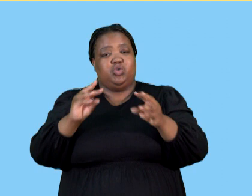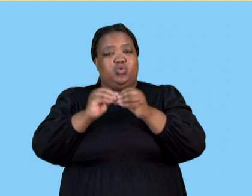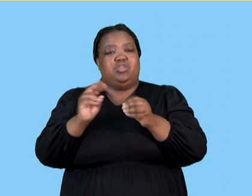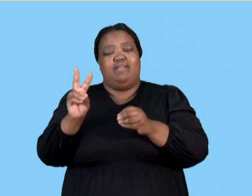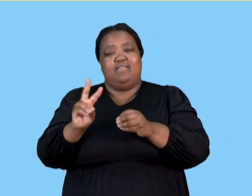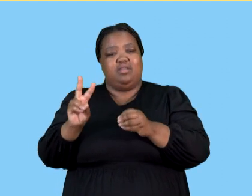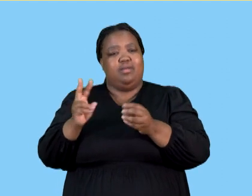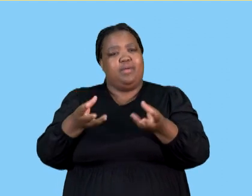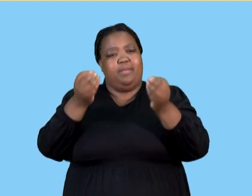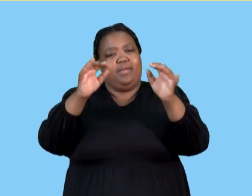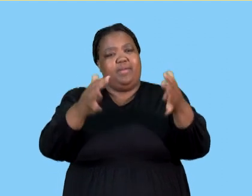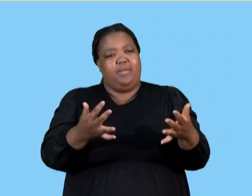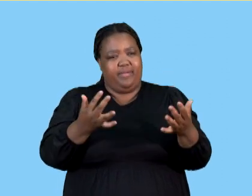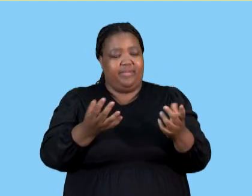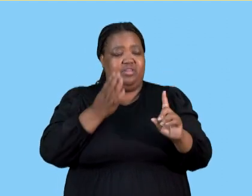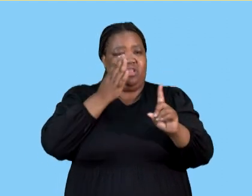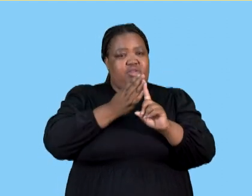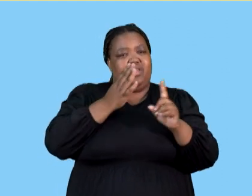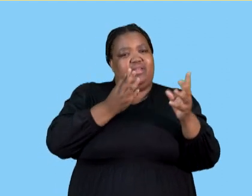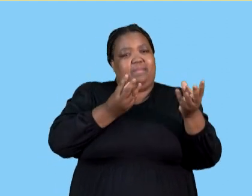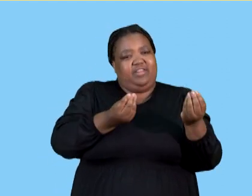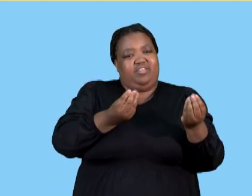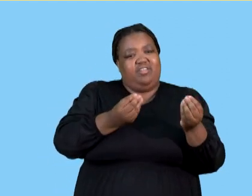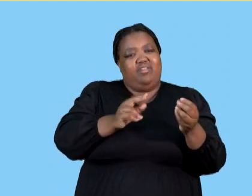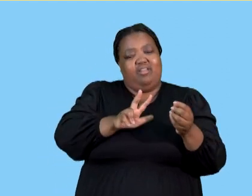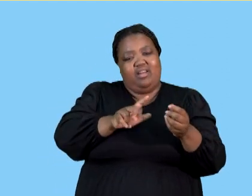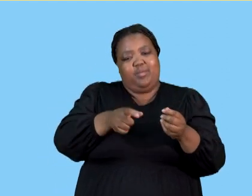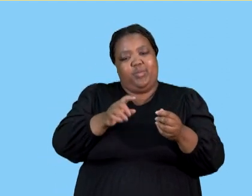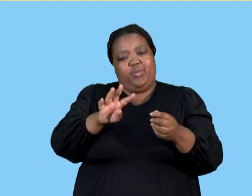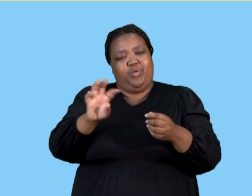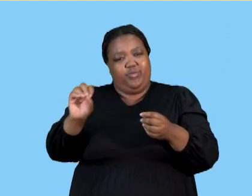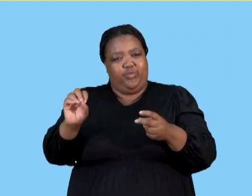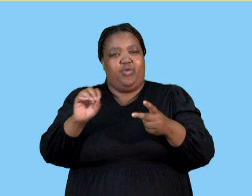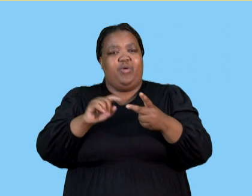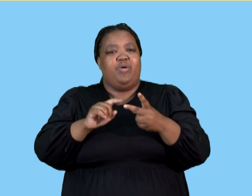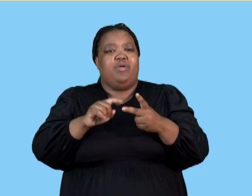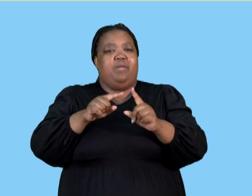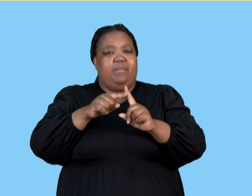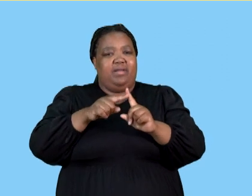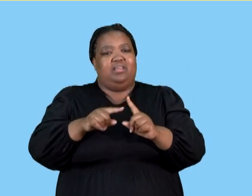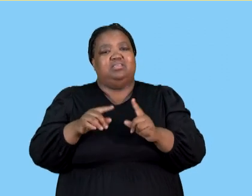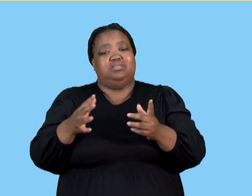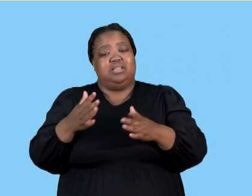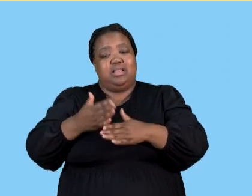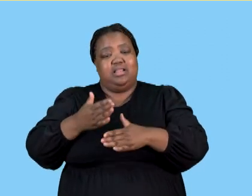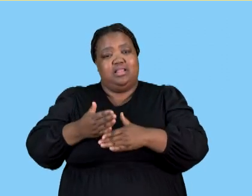that. To get the total variable cost, we will then say the direct material cost, which is